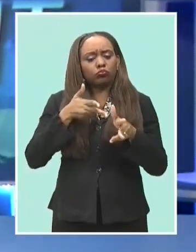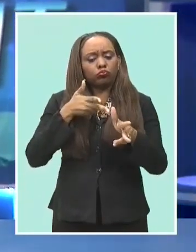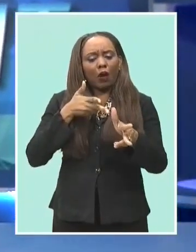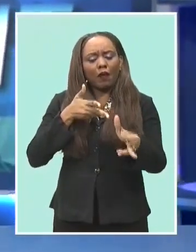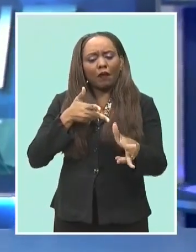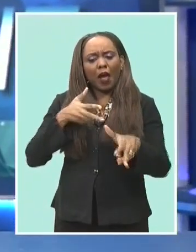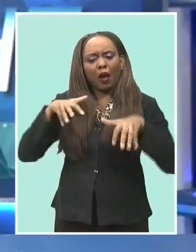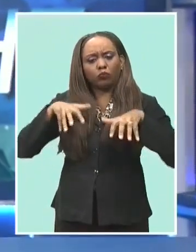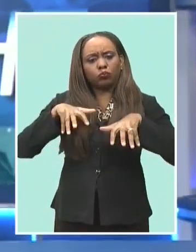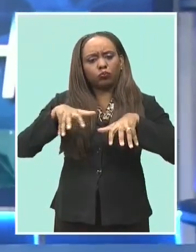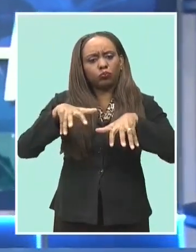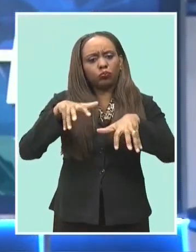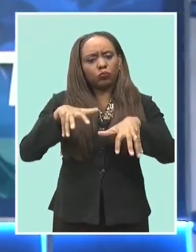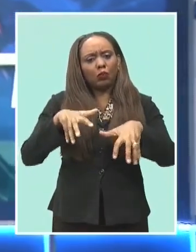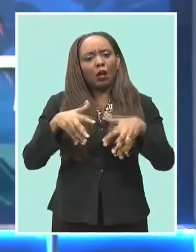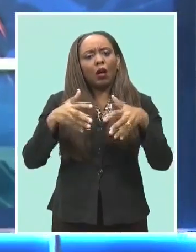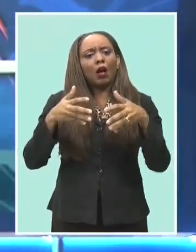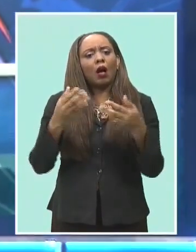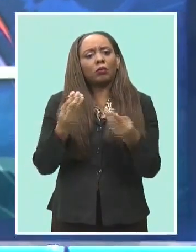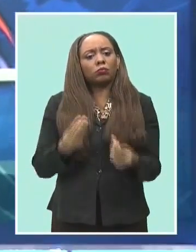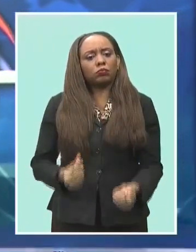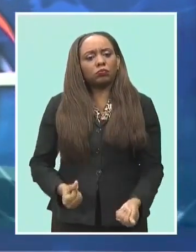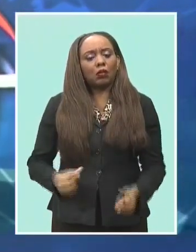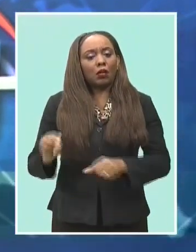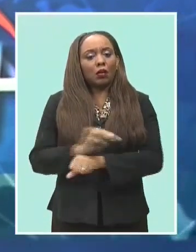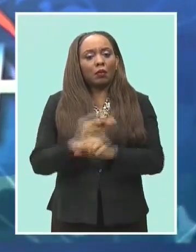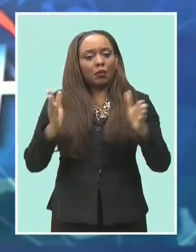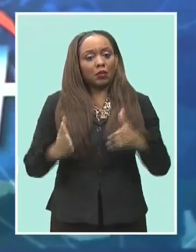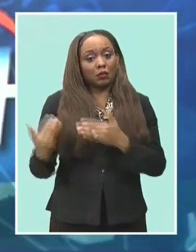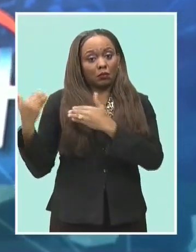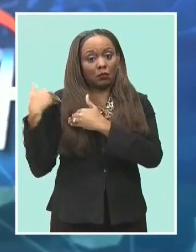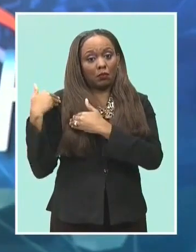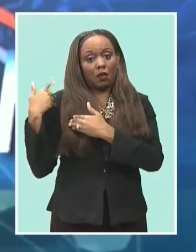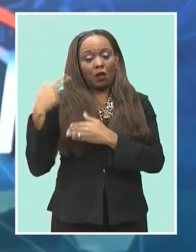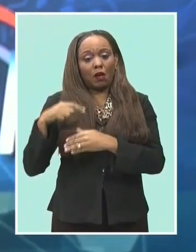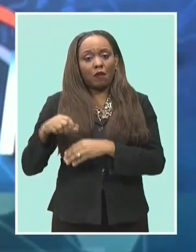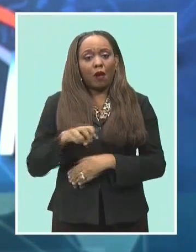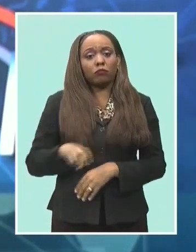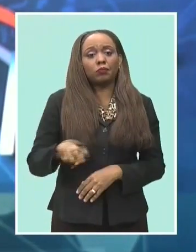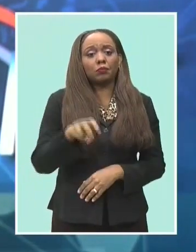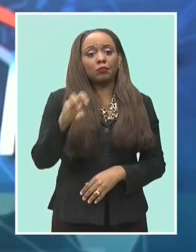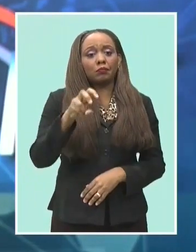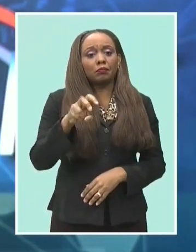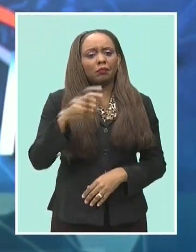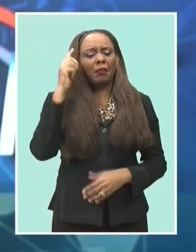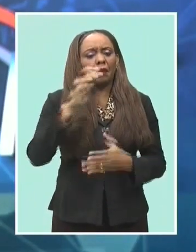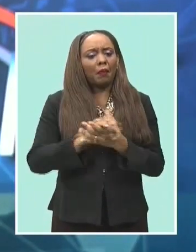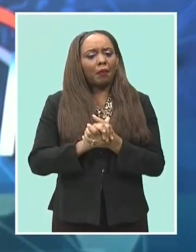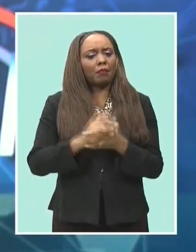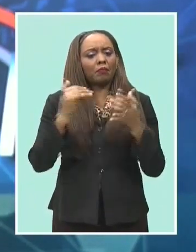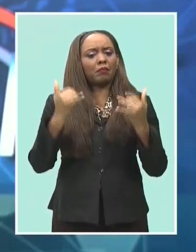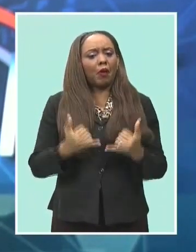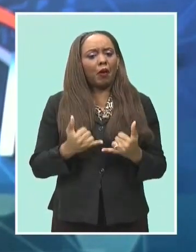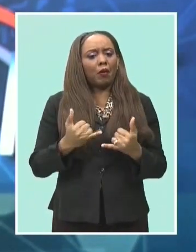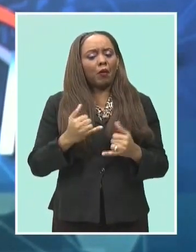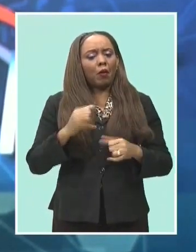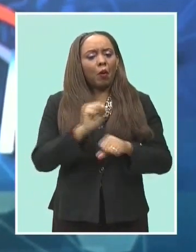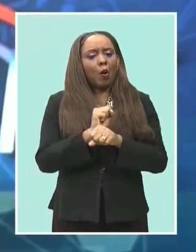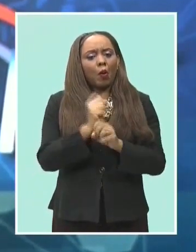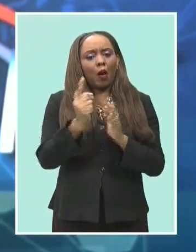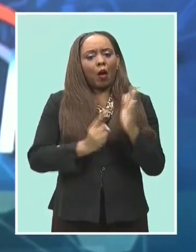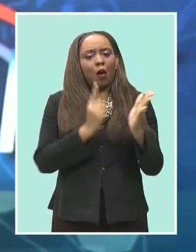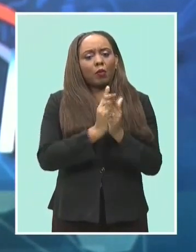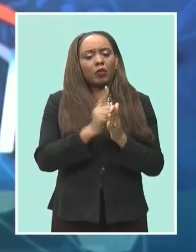country's dense road networks. Minister of Transport, Works and Maintenance, Dr. William Duguid, believes it is time the island